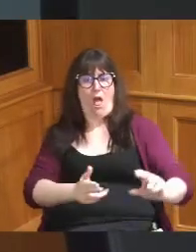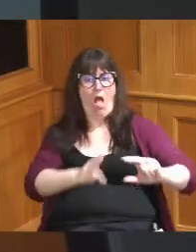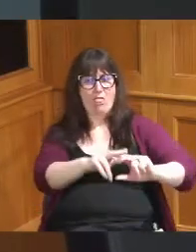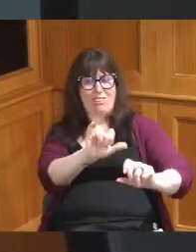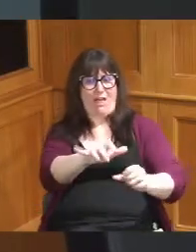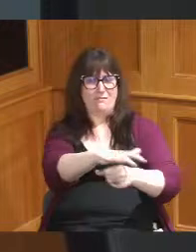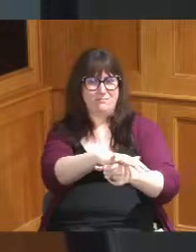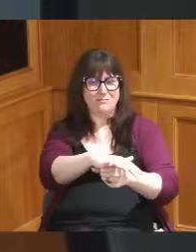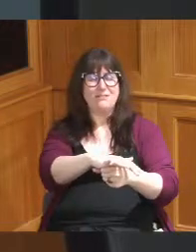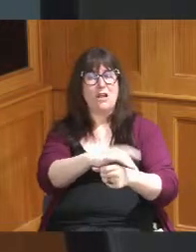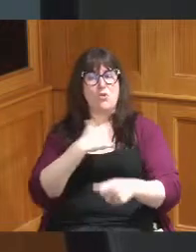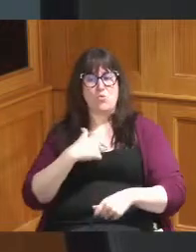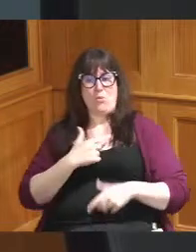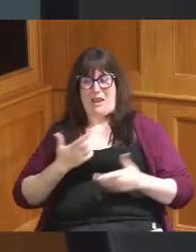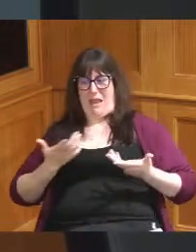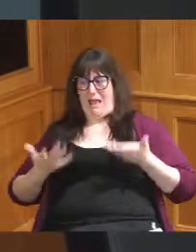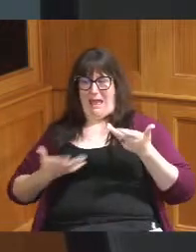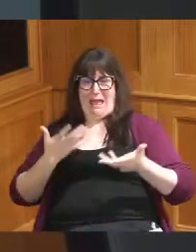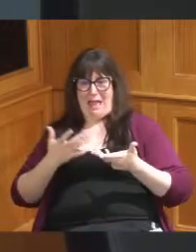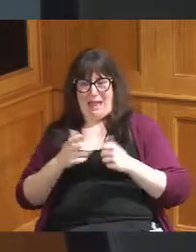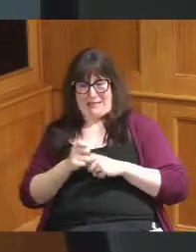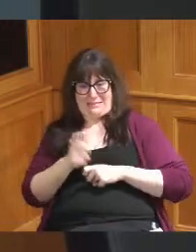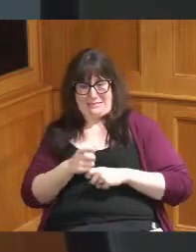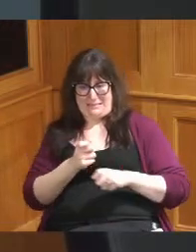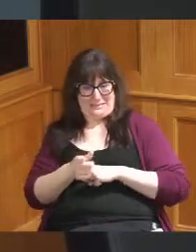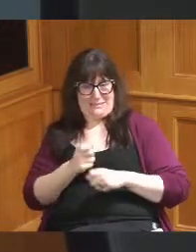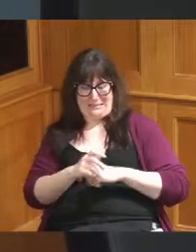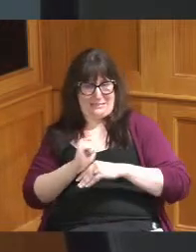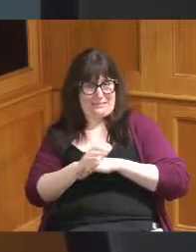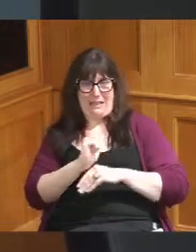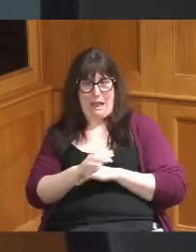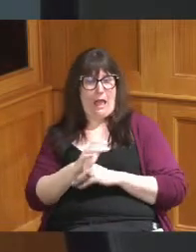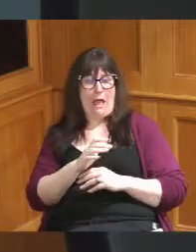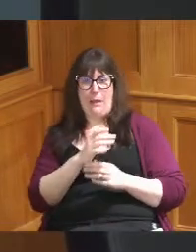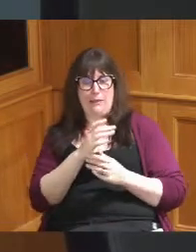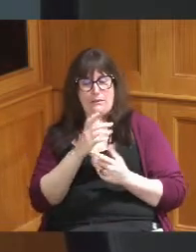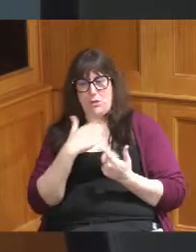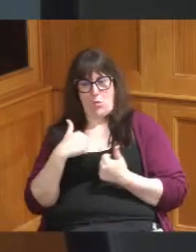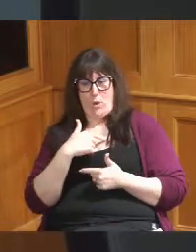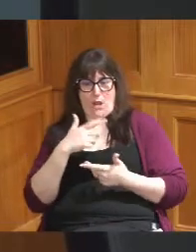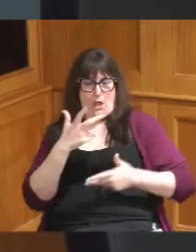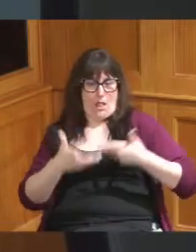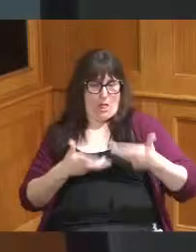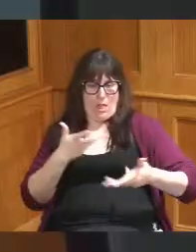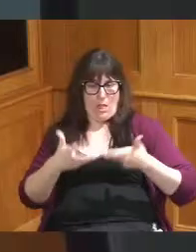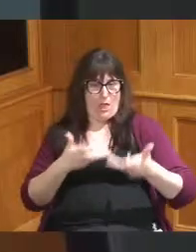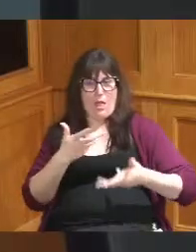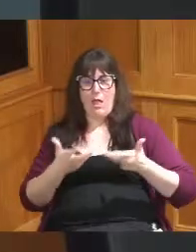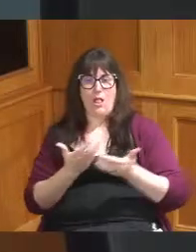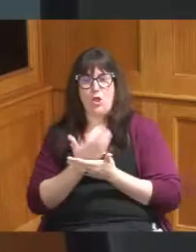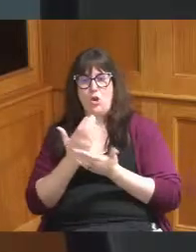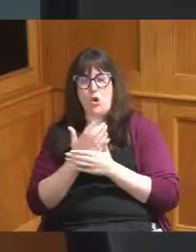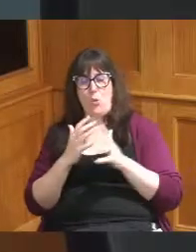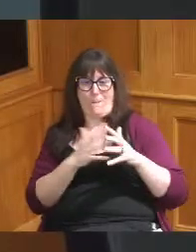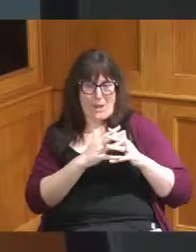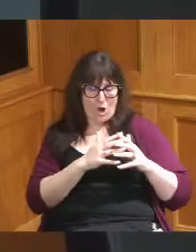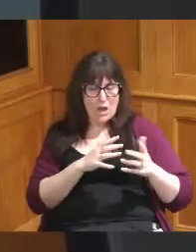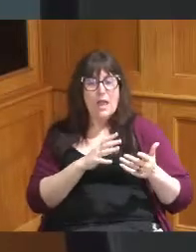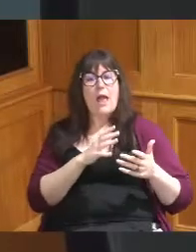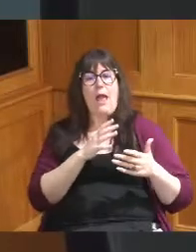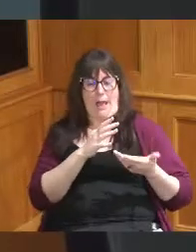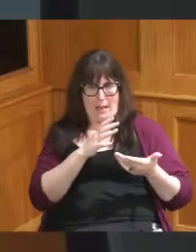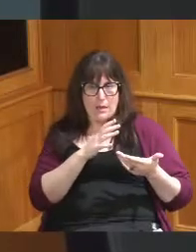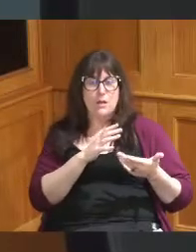weren't necessarily messaging to those communities. I think about some of the new American communities, some of the African American